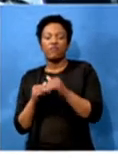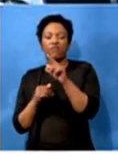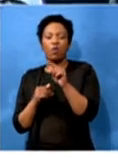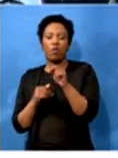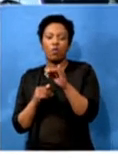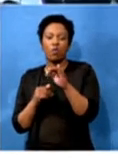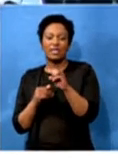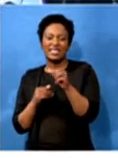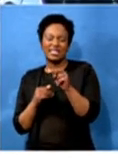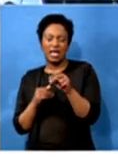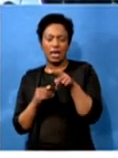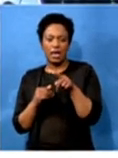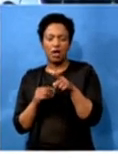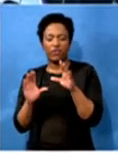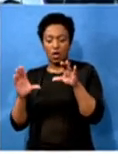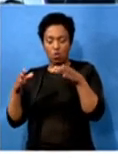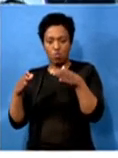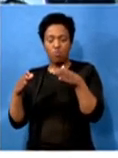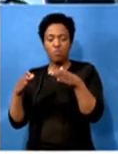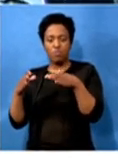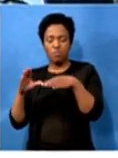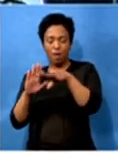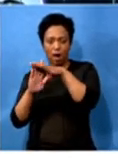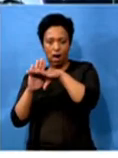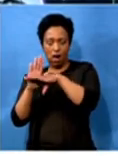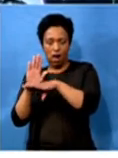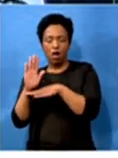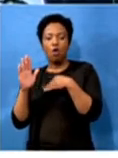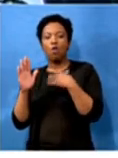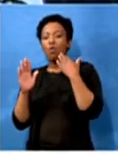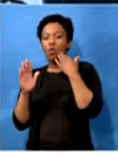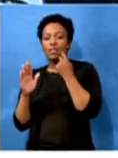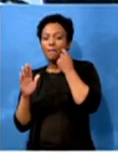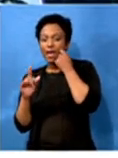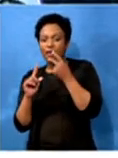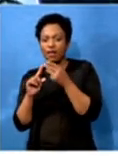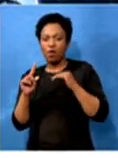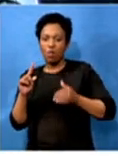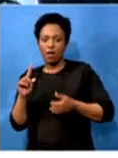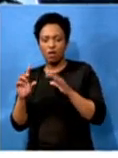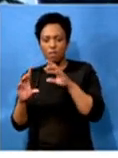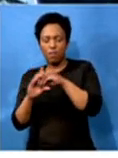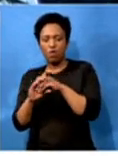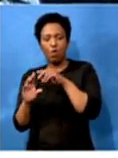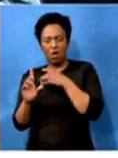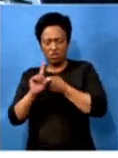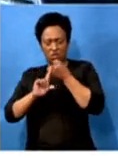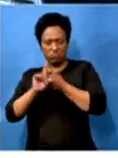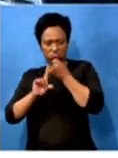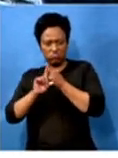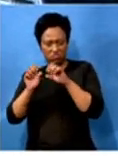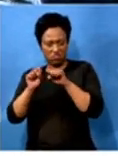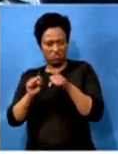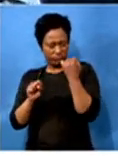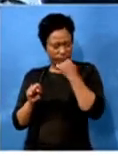punctuating a whole group of men and women who bravely fought against the system